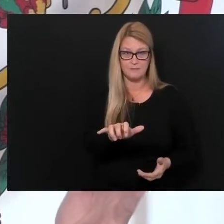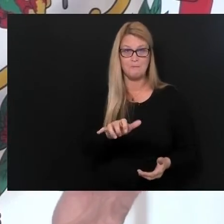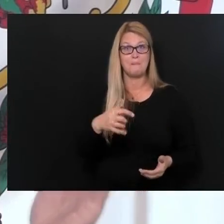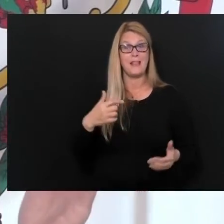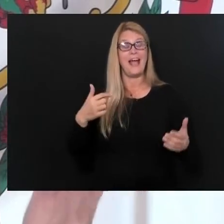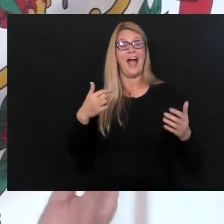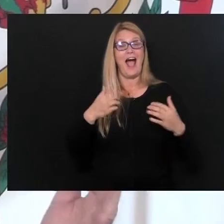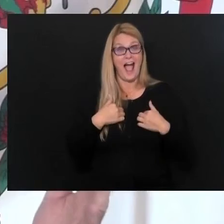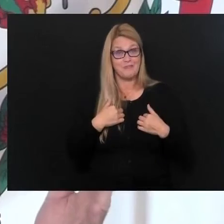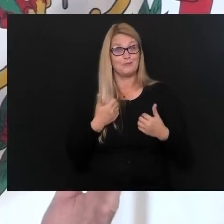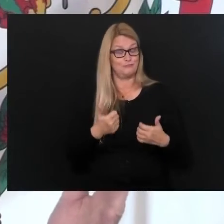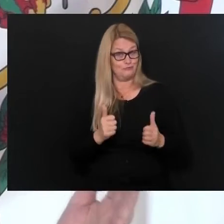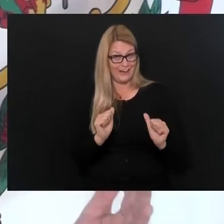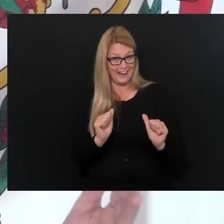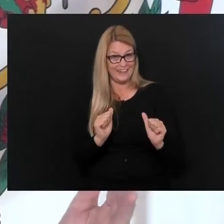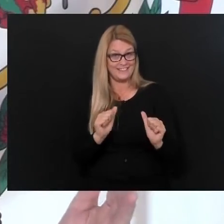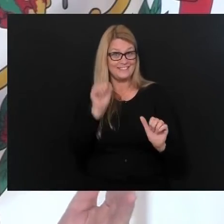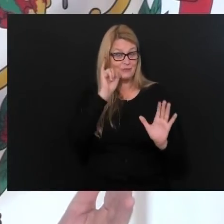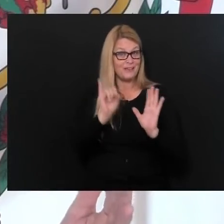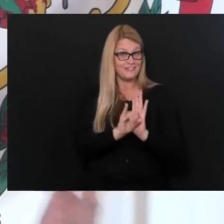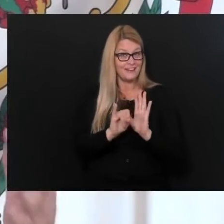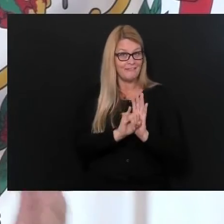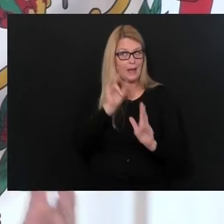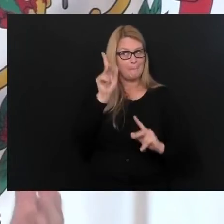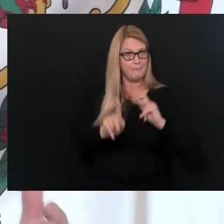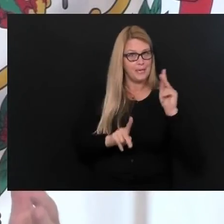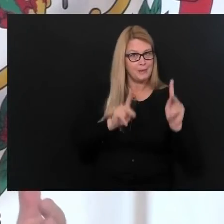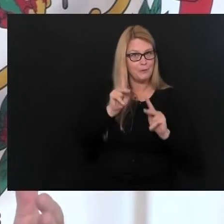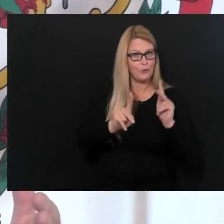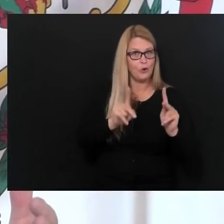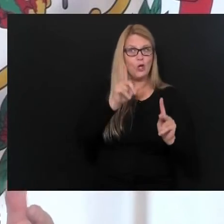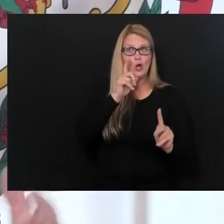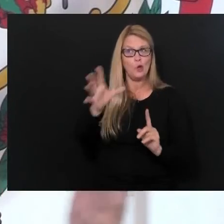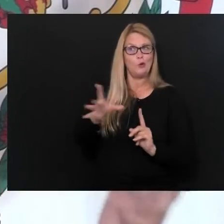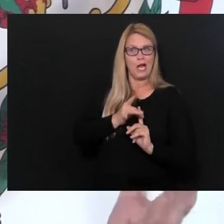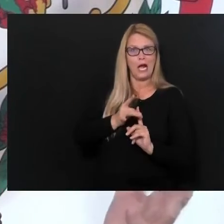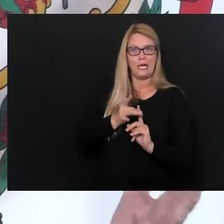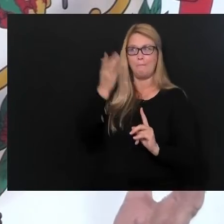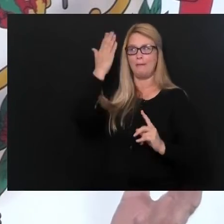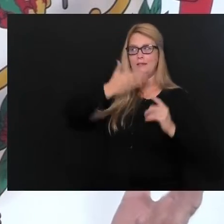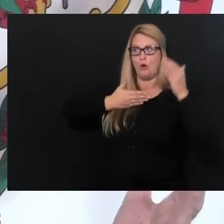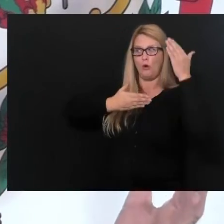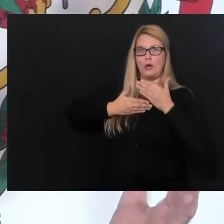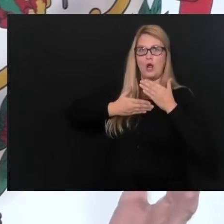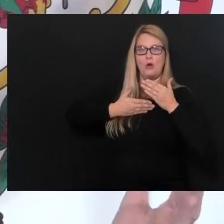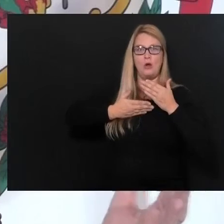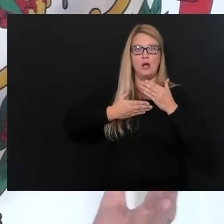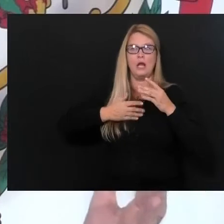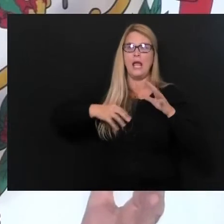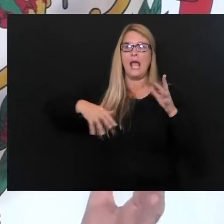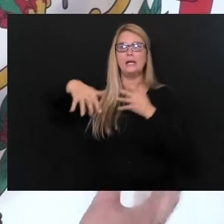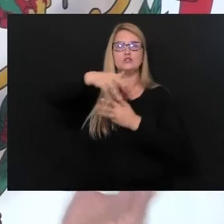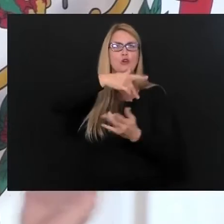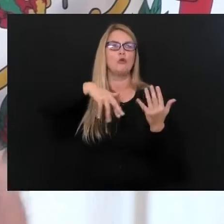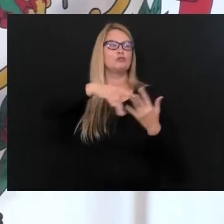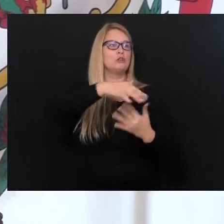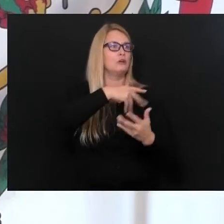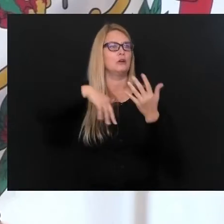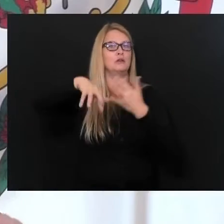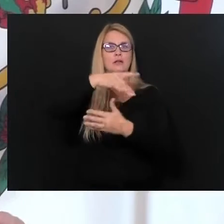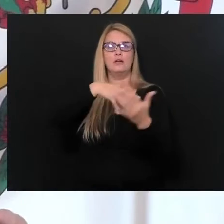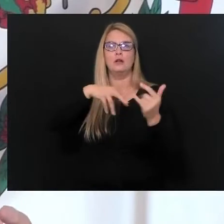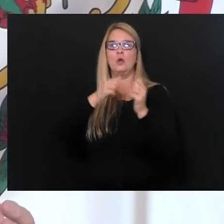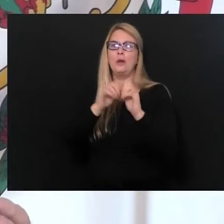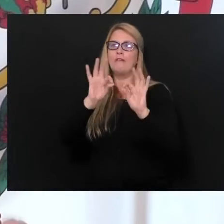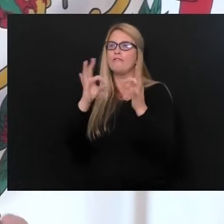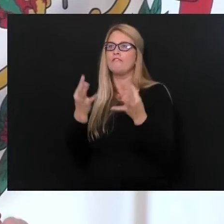to do is identify people that are asymptomatic, that are going and they're being with mom or grandma and everything, don't have a clue in